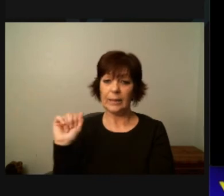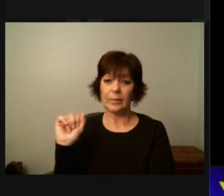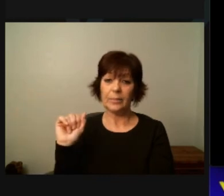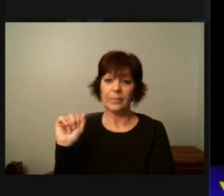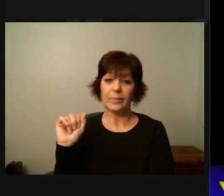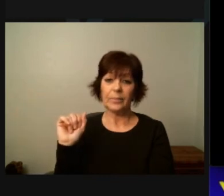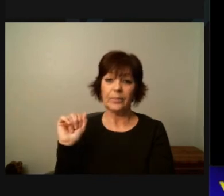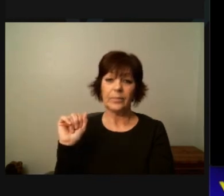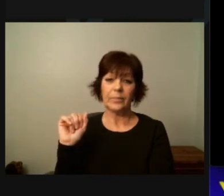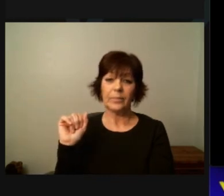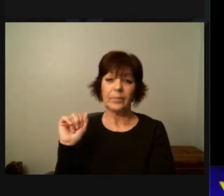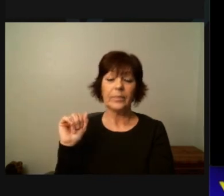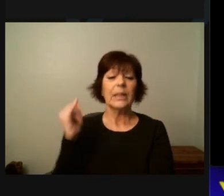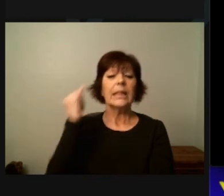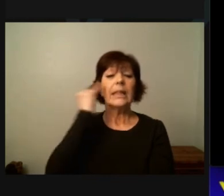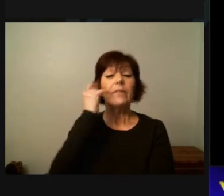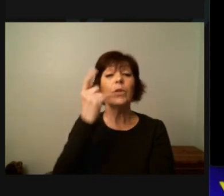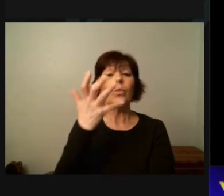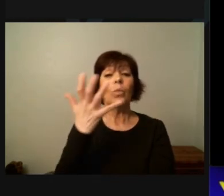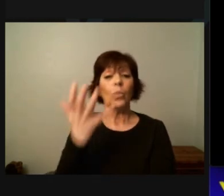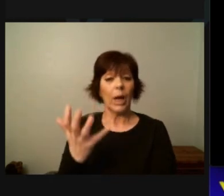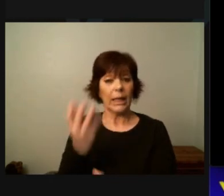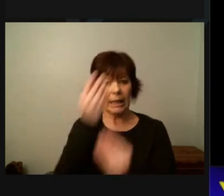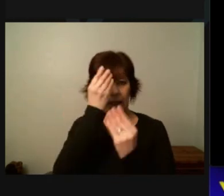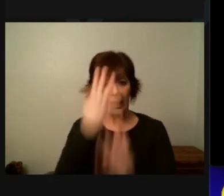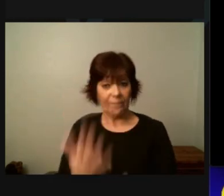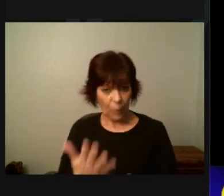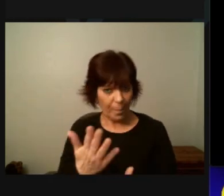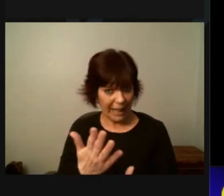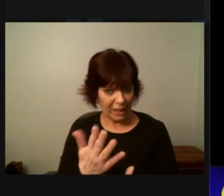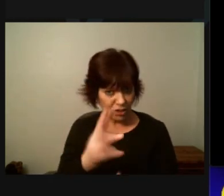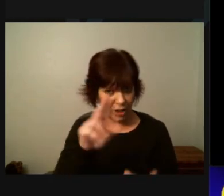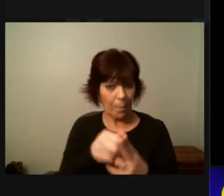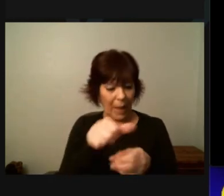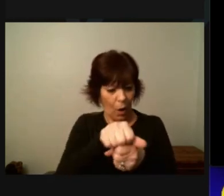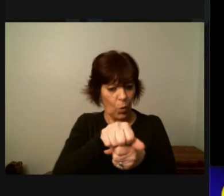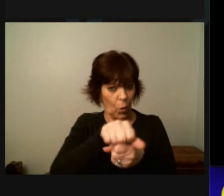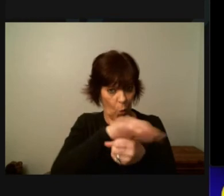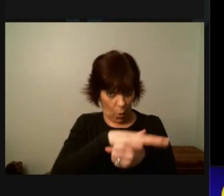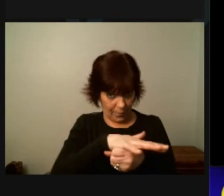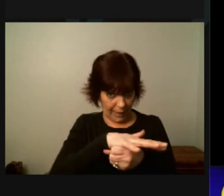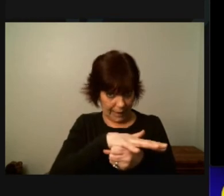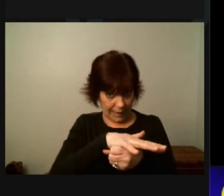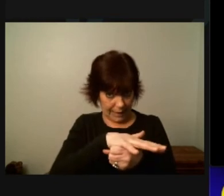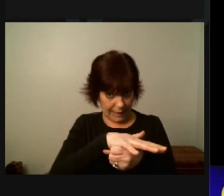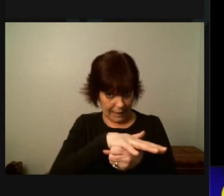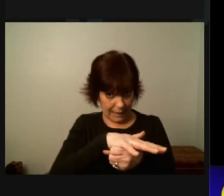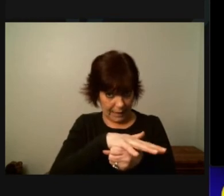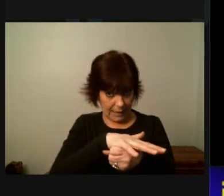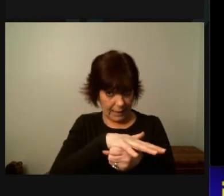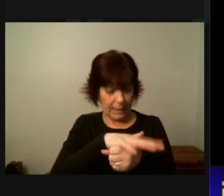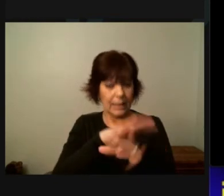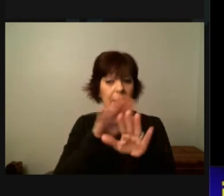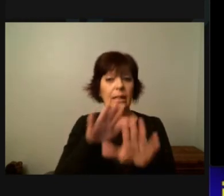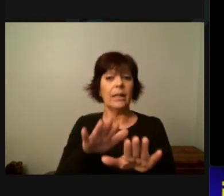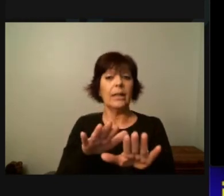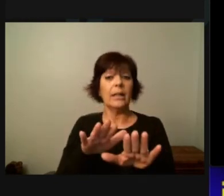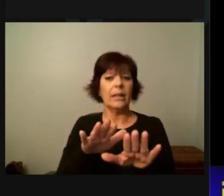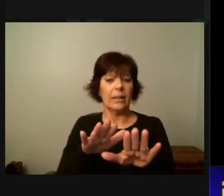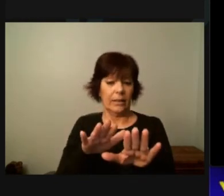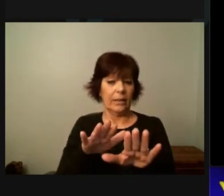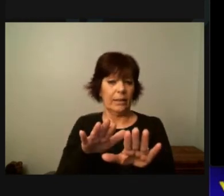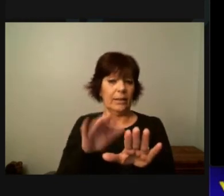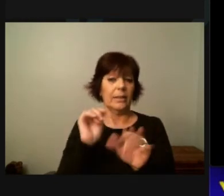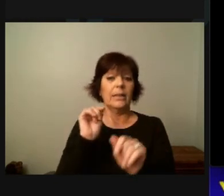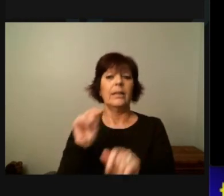1-833-697-4829. And if you would like information from the New York State Department of Health regarding the COVID vaccine or